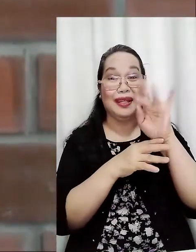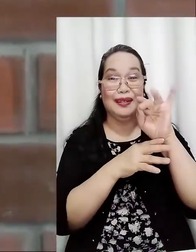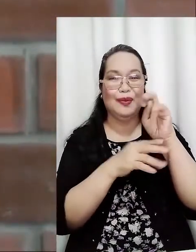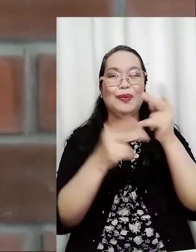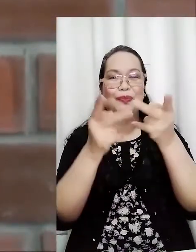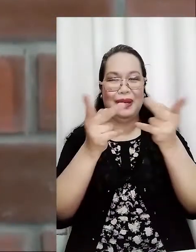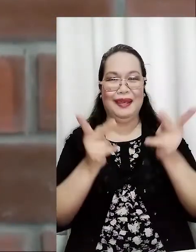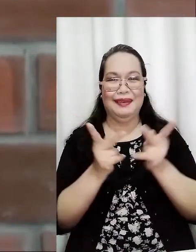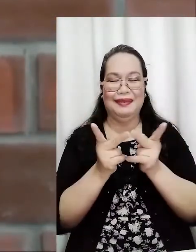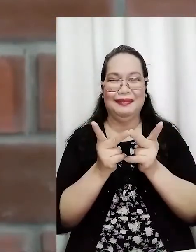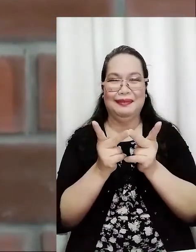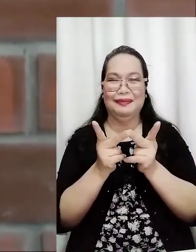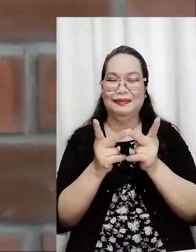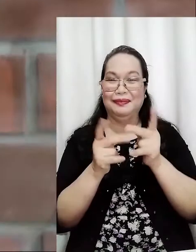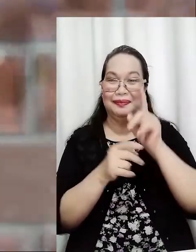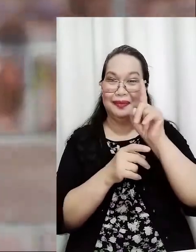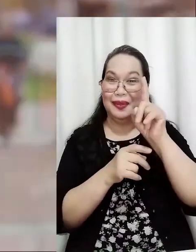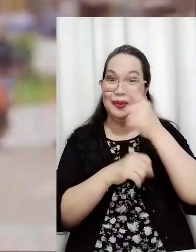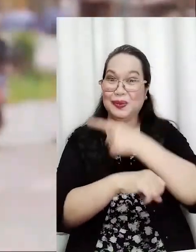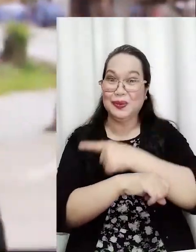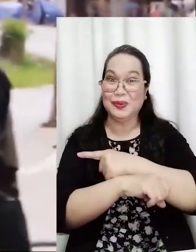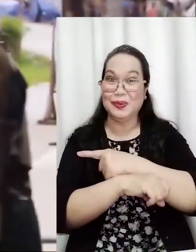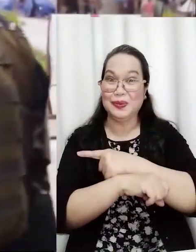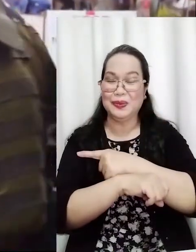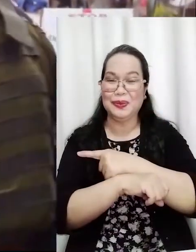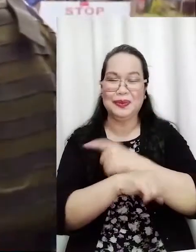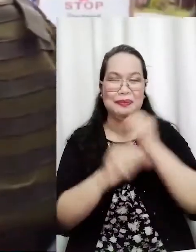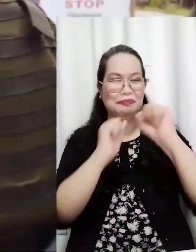one day, the Barangay Captain was able to convince